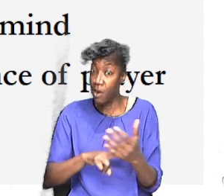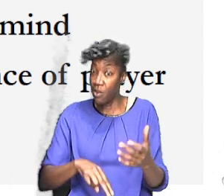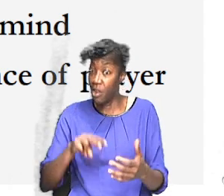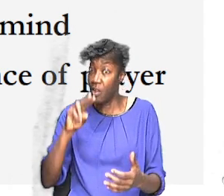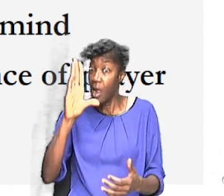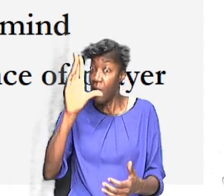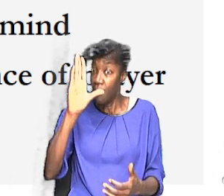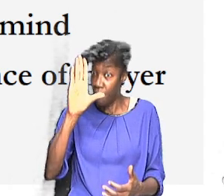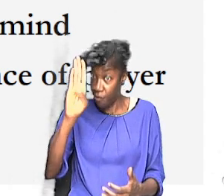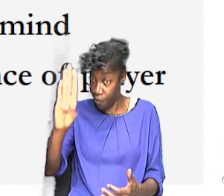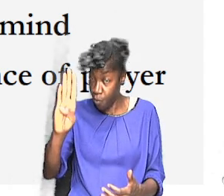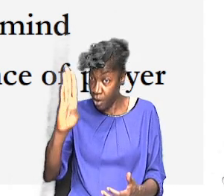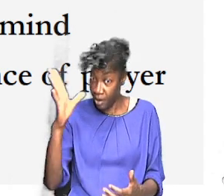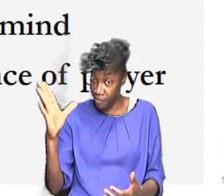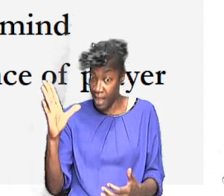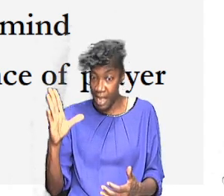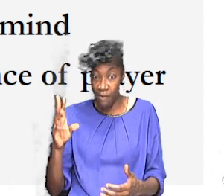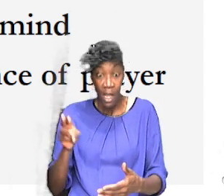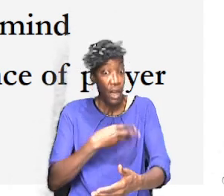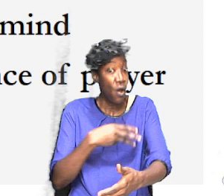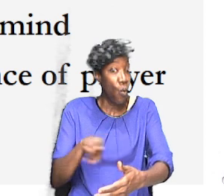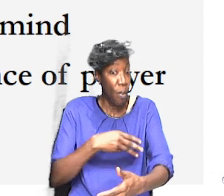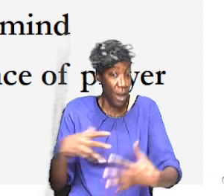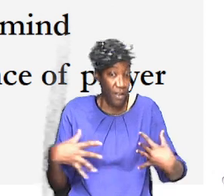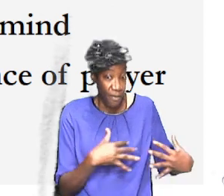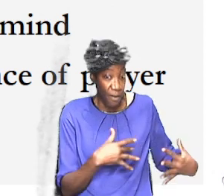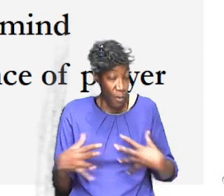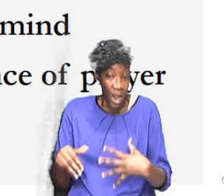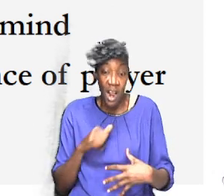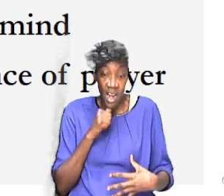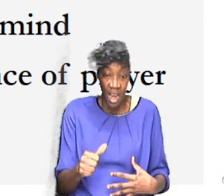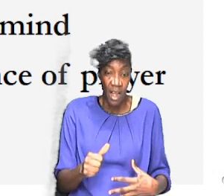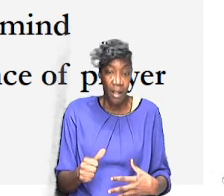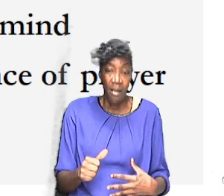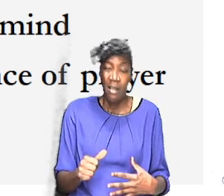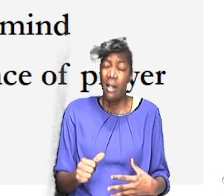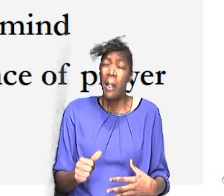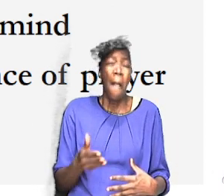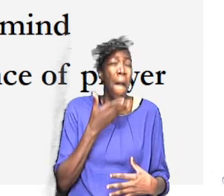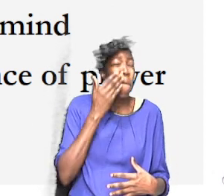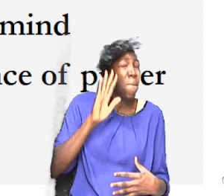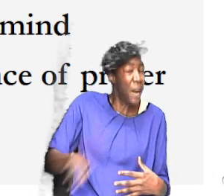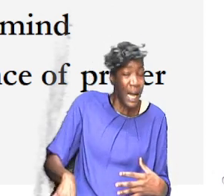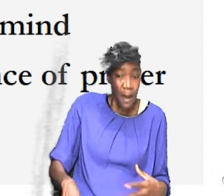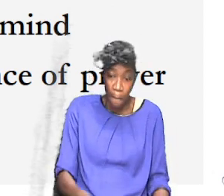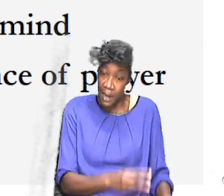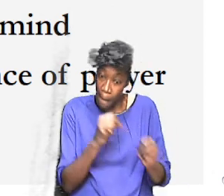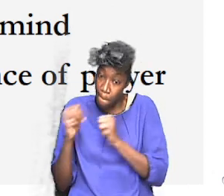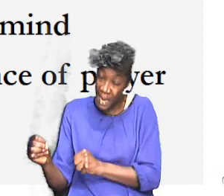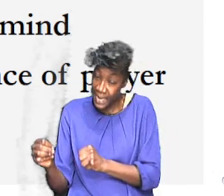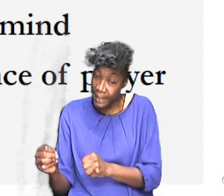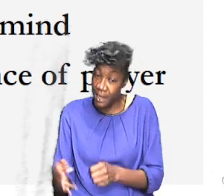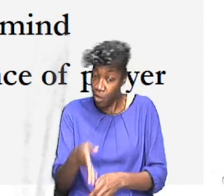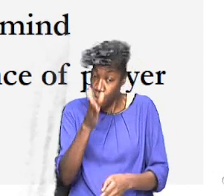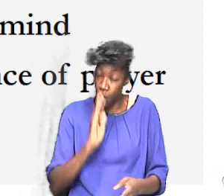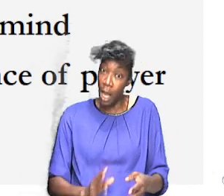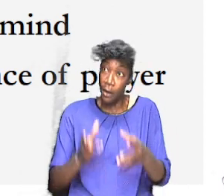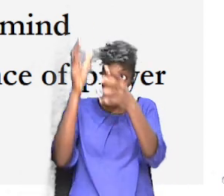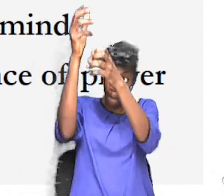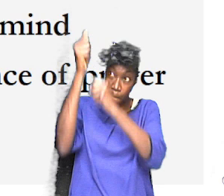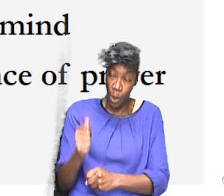our warfare are not carnal, but they are mighty through God to the pulling down of what?